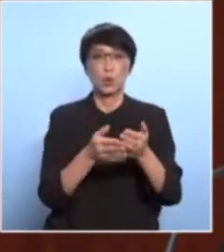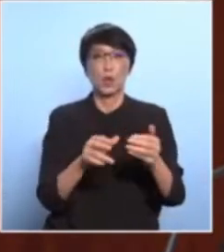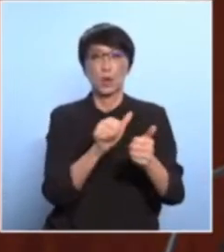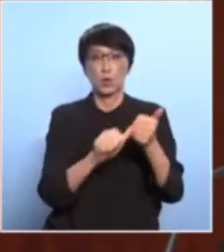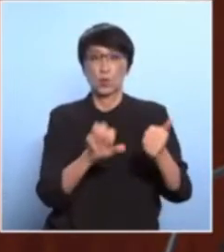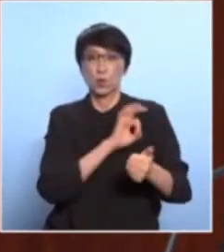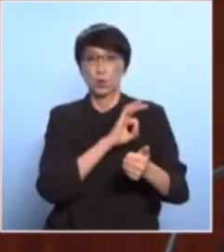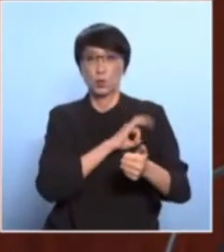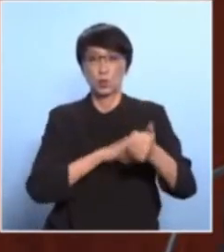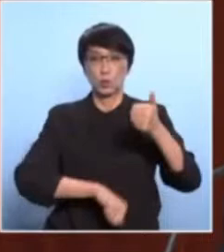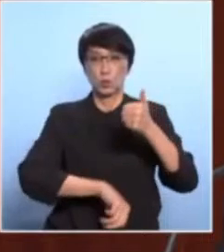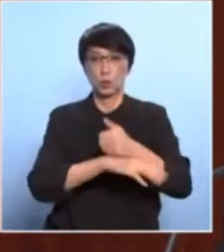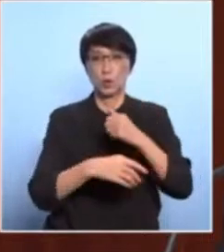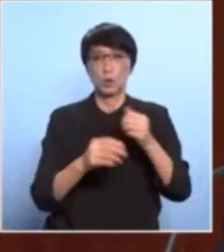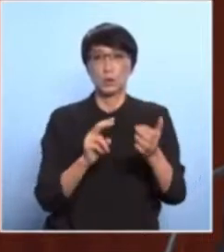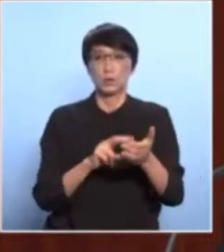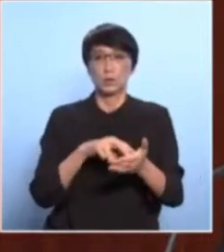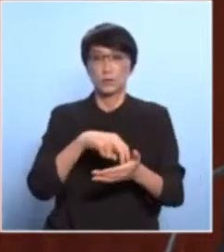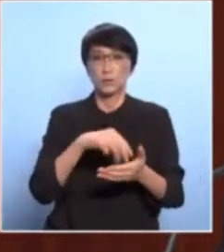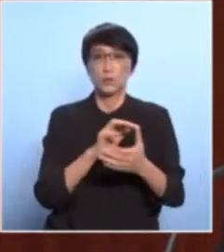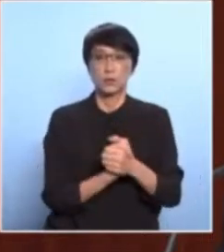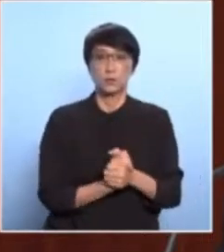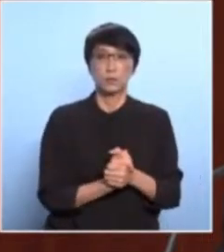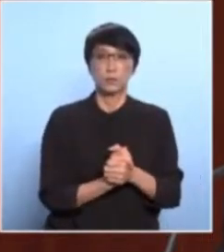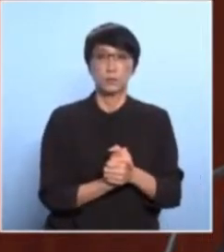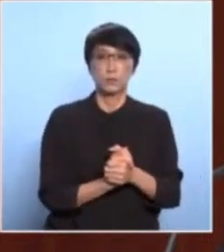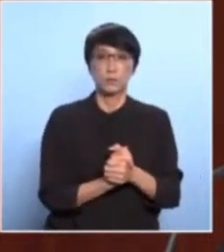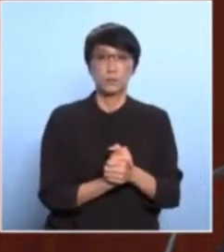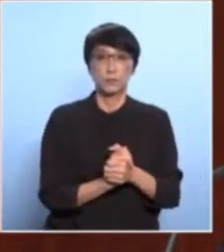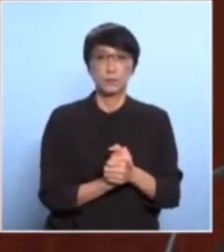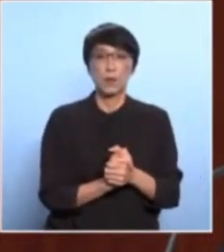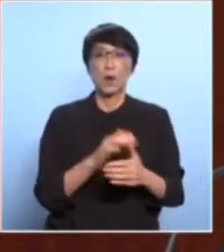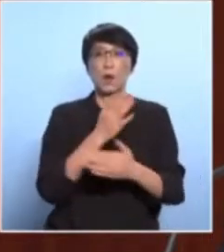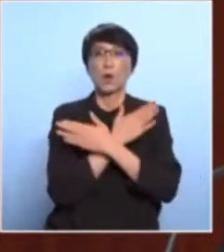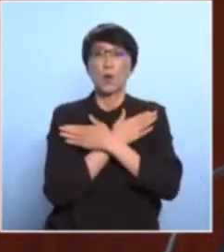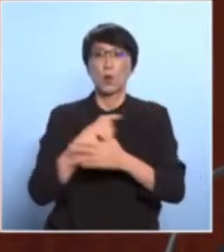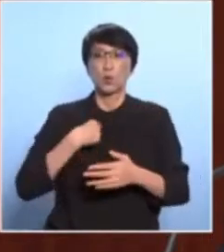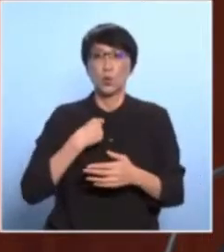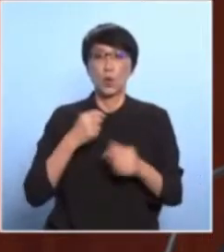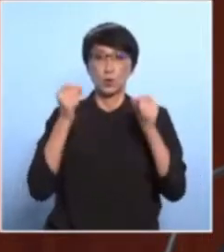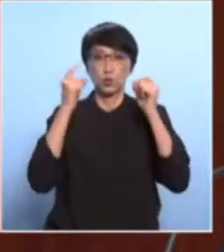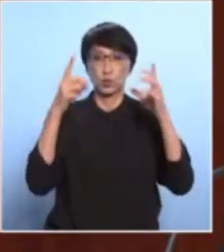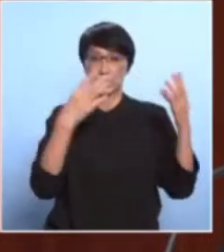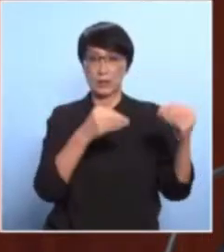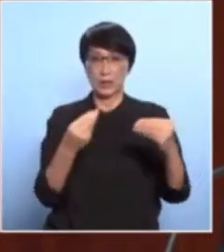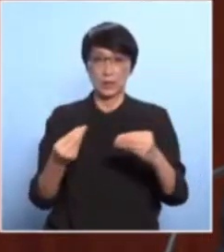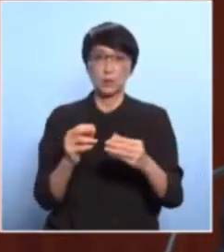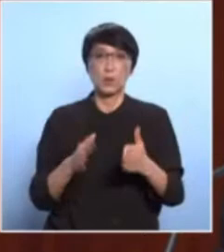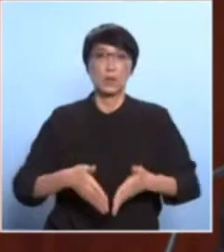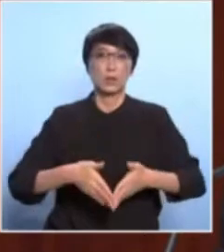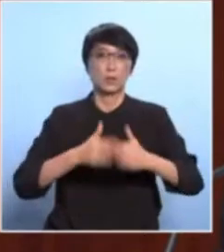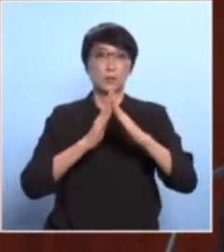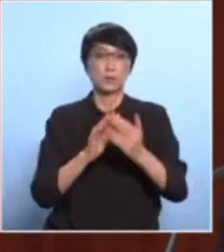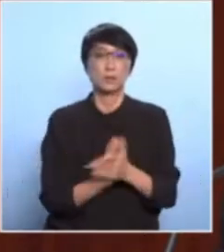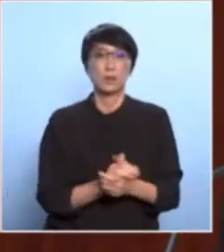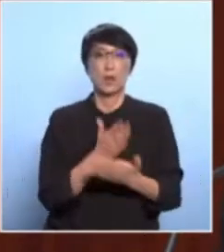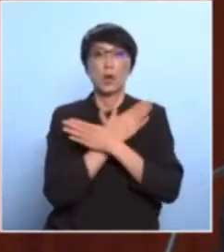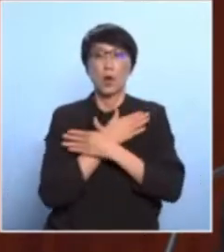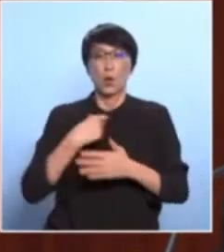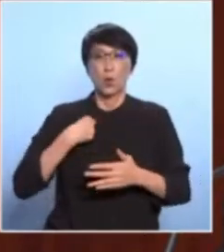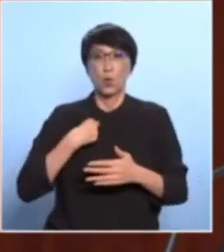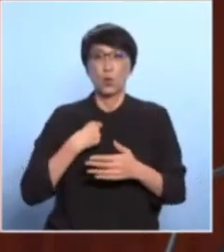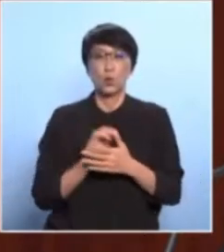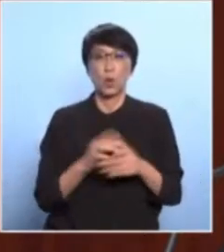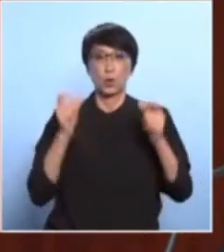Secretary for Administration, will extend its scope to cover patriotic education. The committee will establish a working group